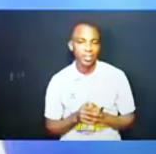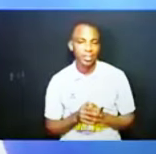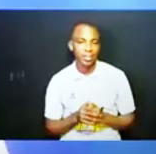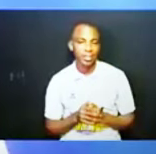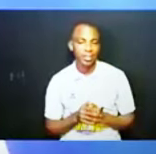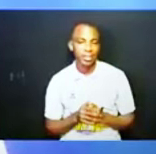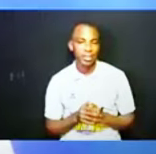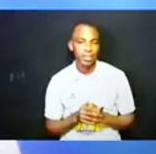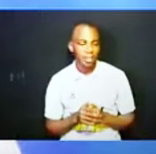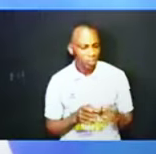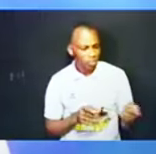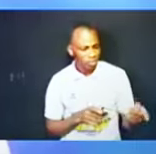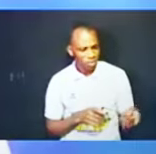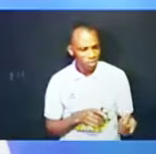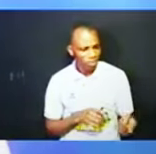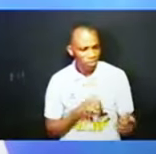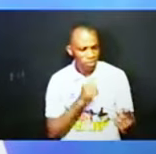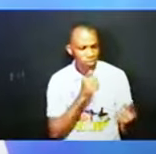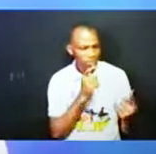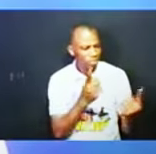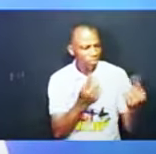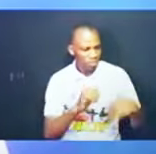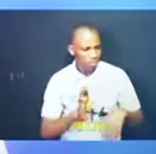Didn't you come to church, elder? Oh, no,